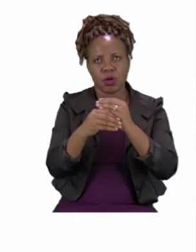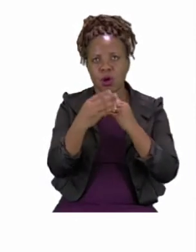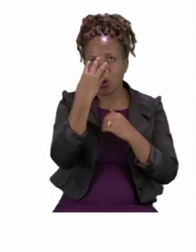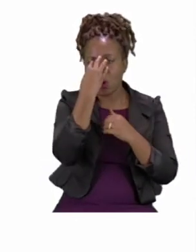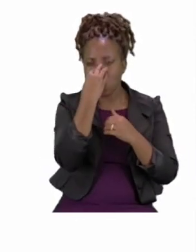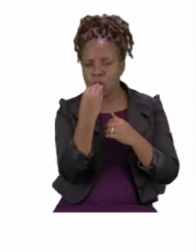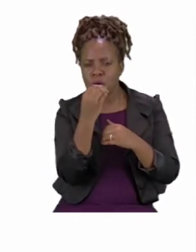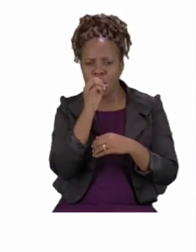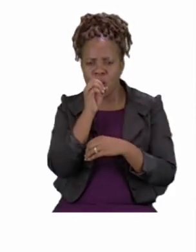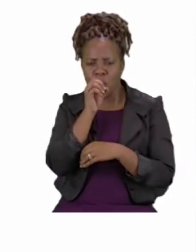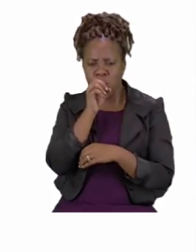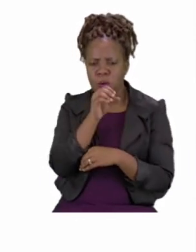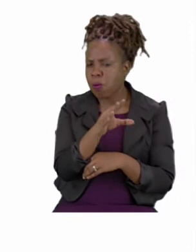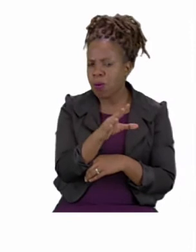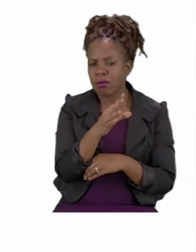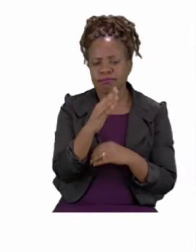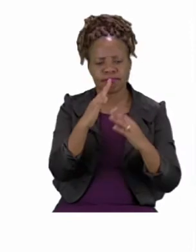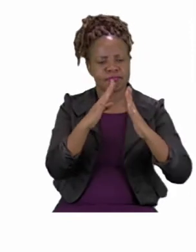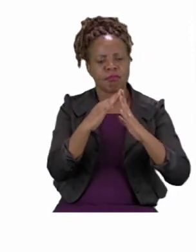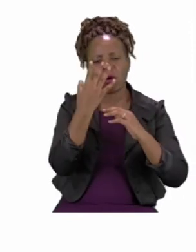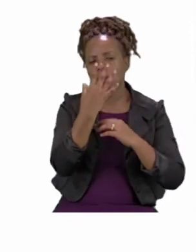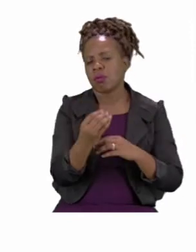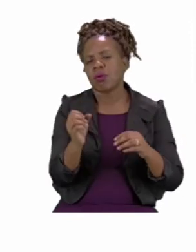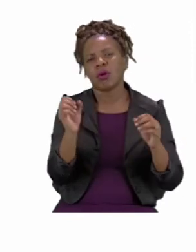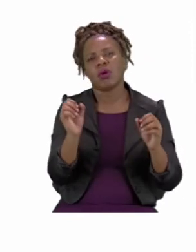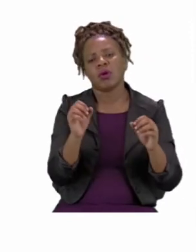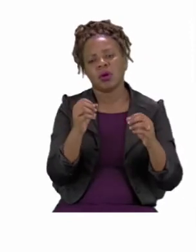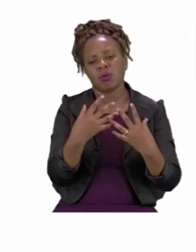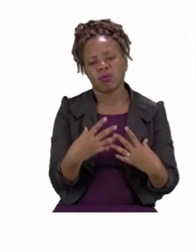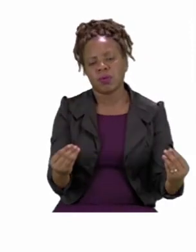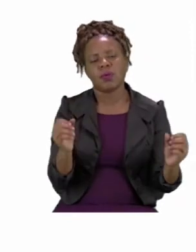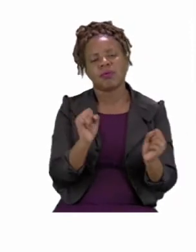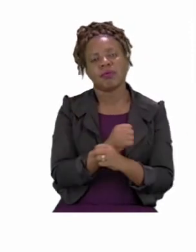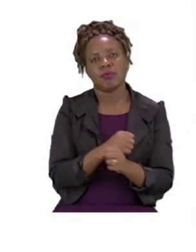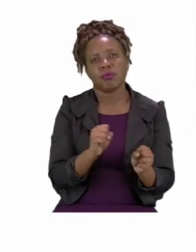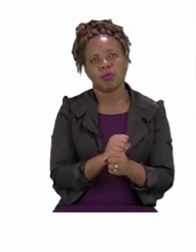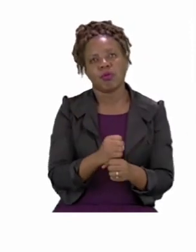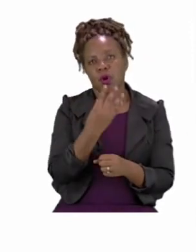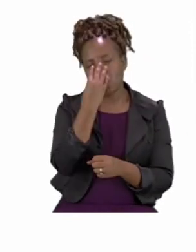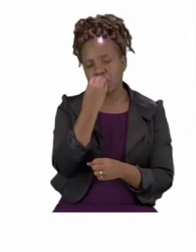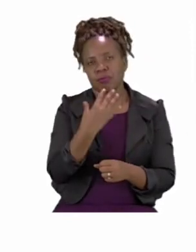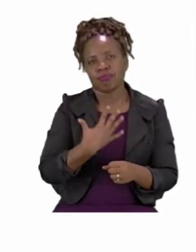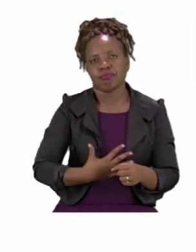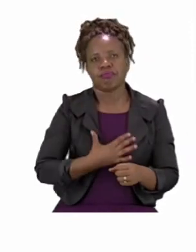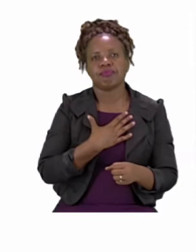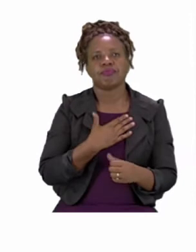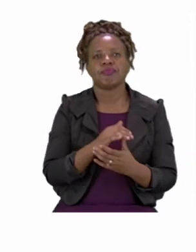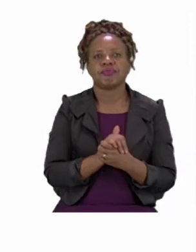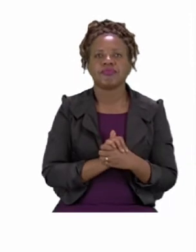you to please draw a line from the box with the story to the correct picture.